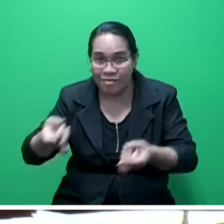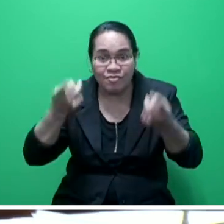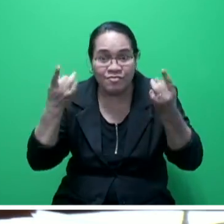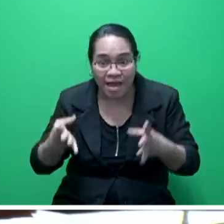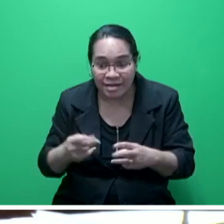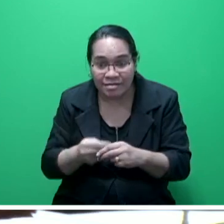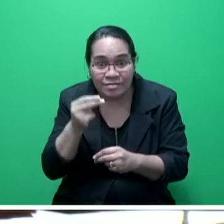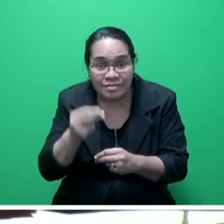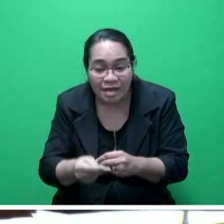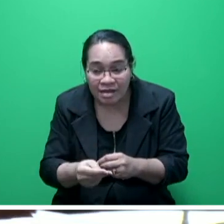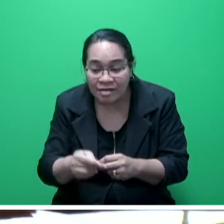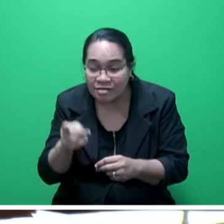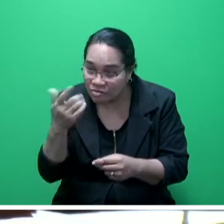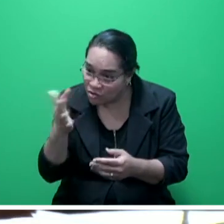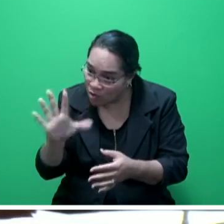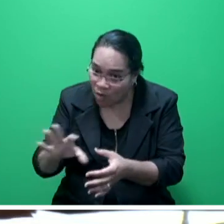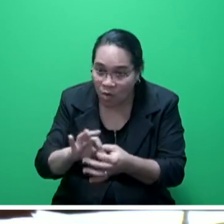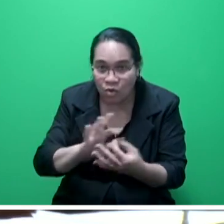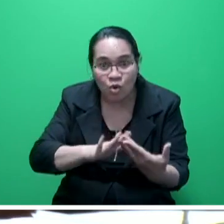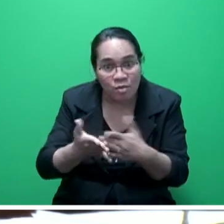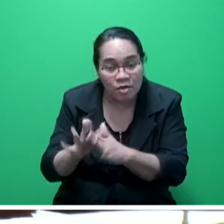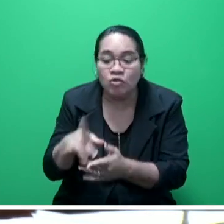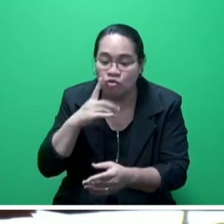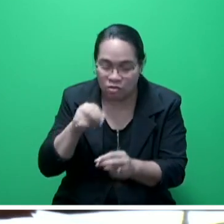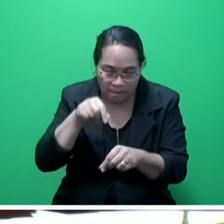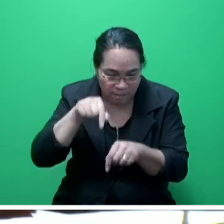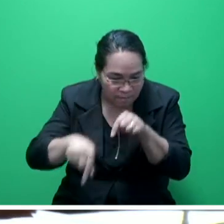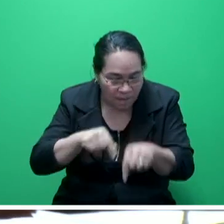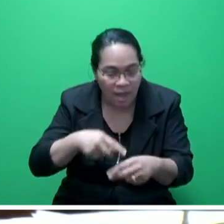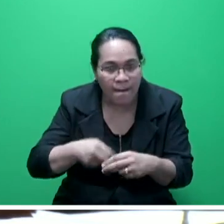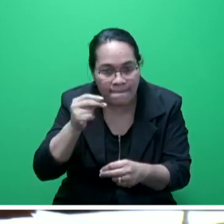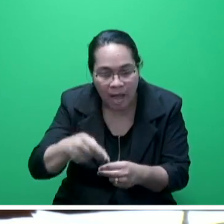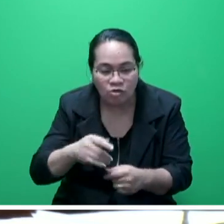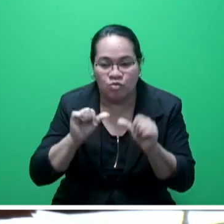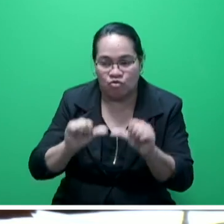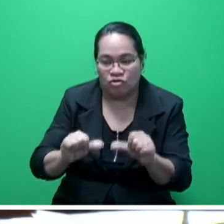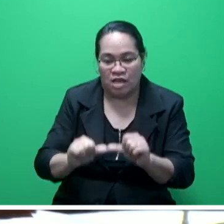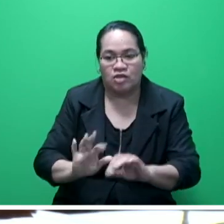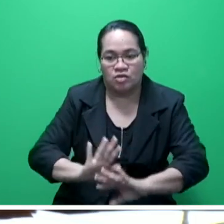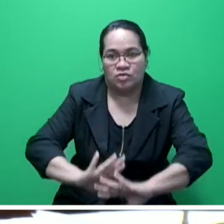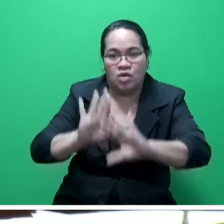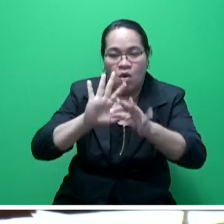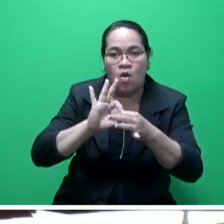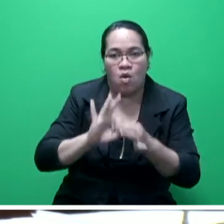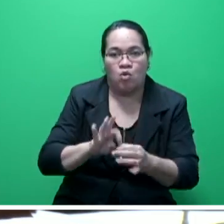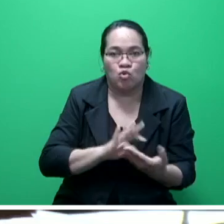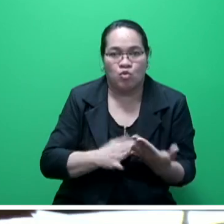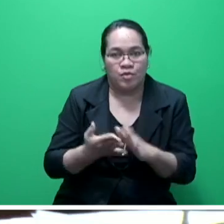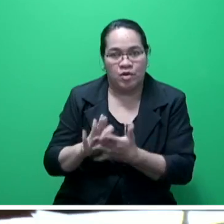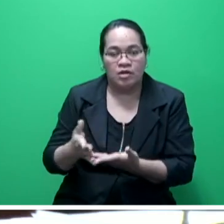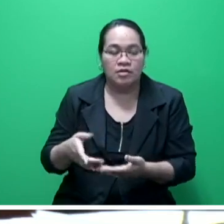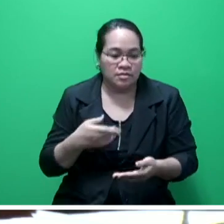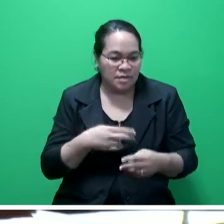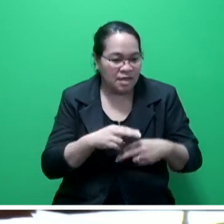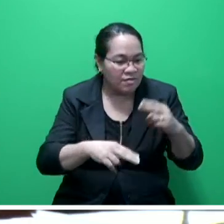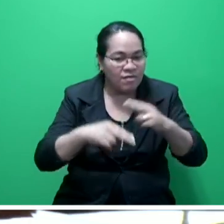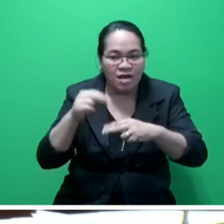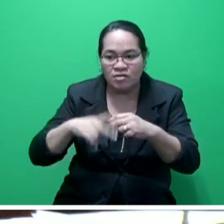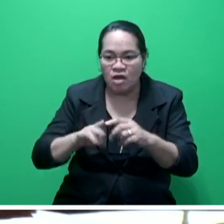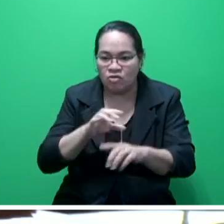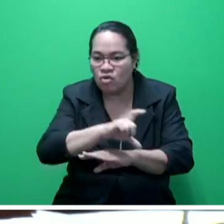to utilize their own community labor to plant it to protect and secure their own community, the infrastructure,